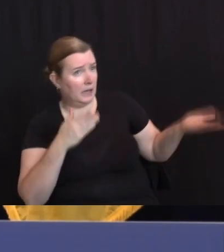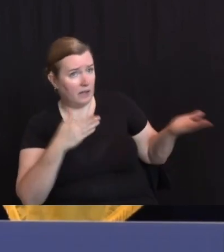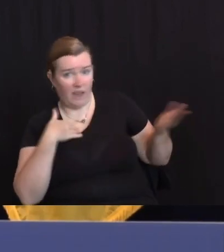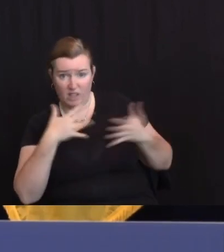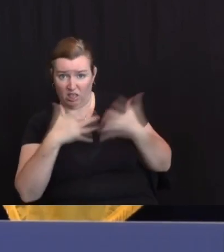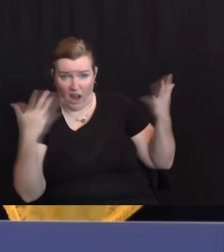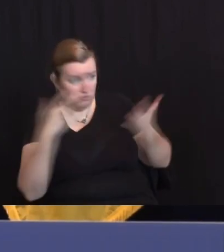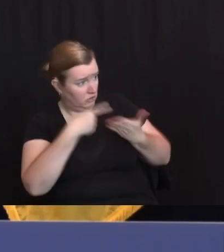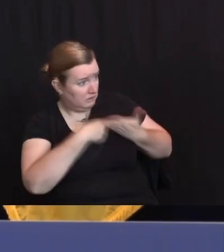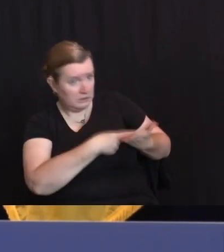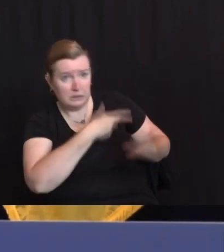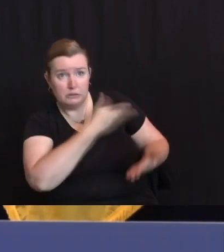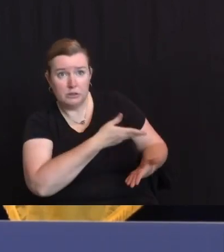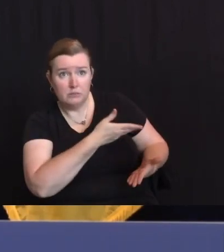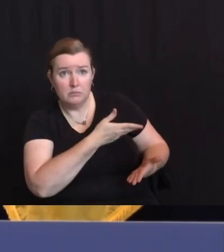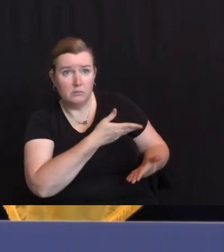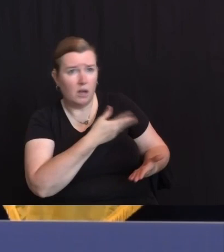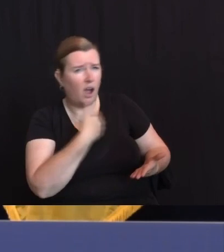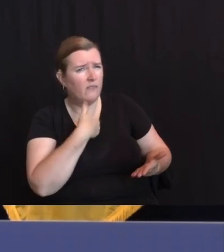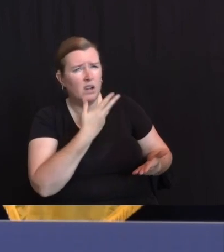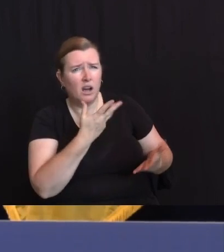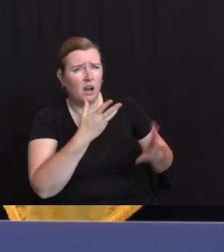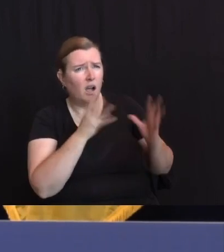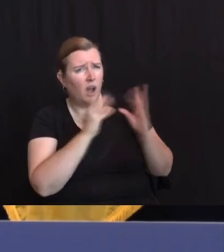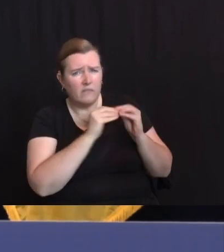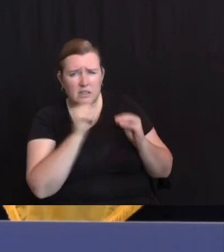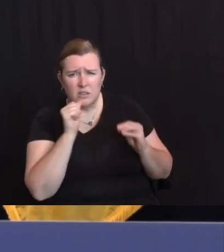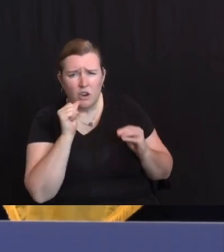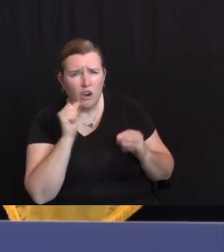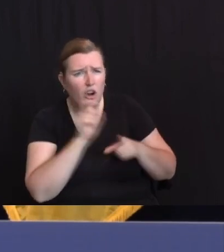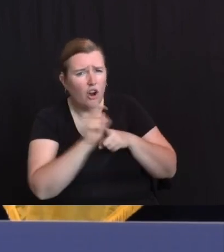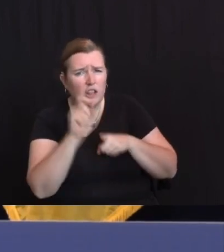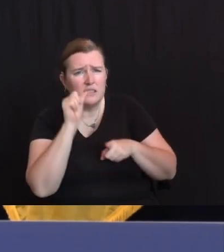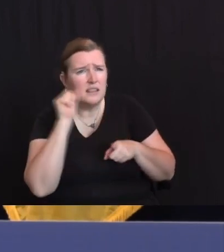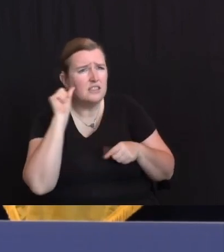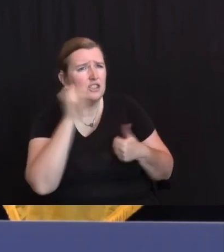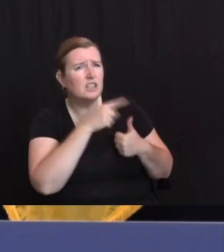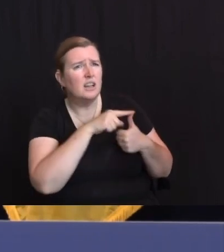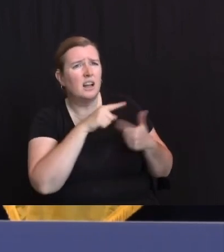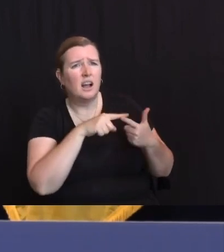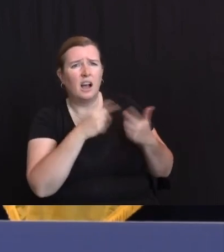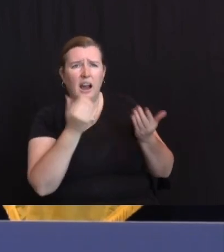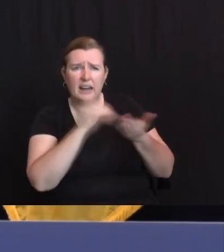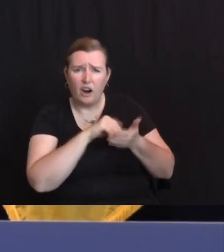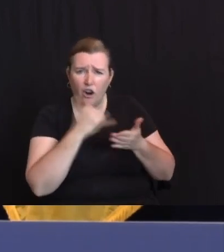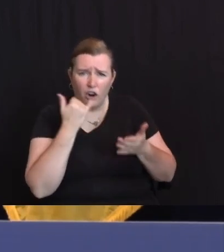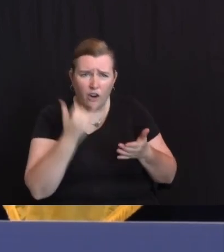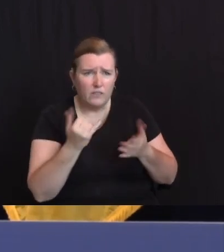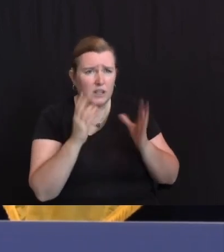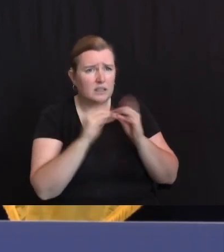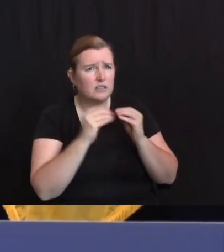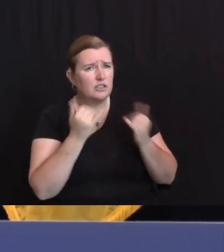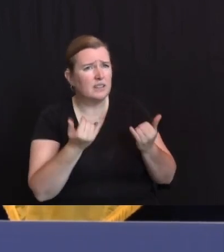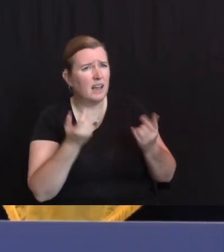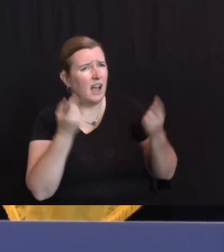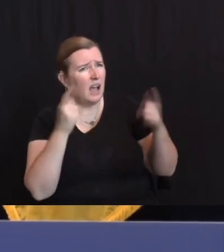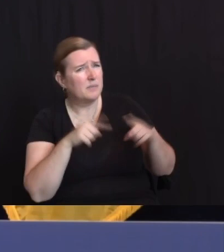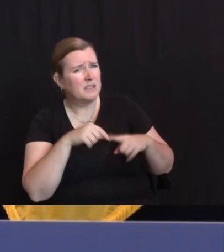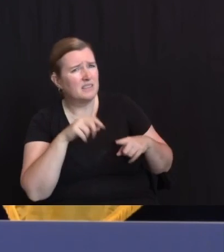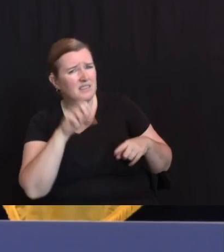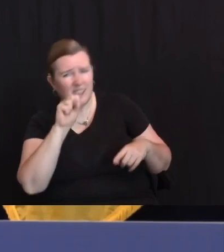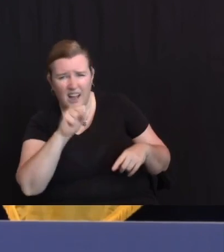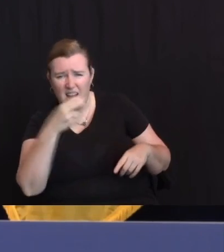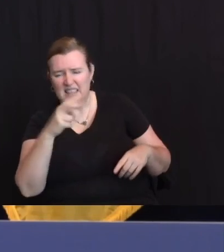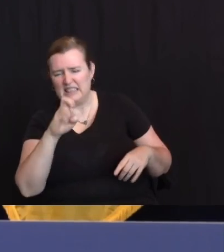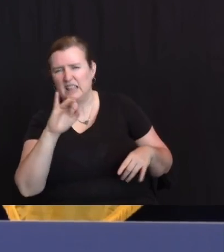had a chief's call yesterday. You've got another call coming up tomorrow. We had the Seaside Heights reality. We got